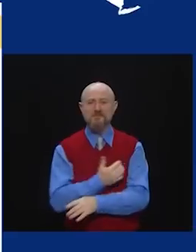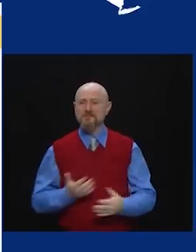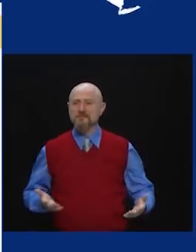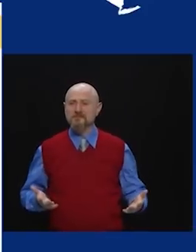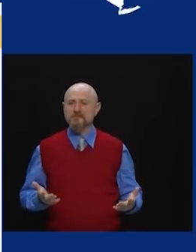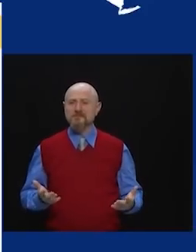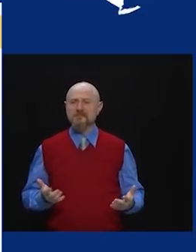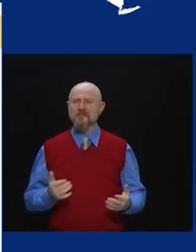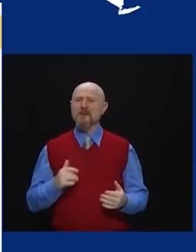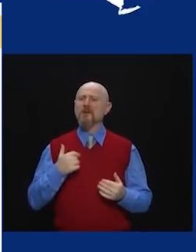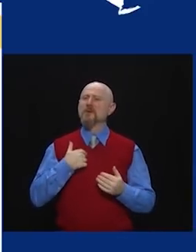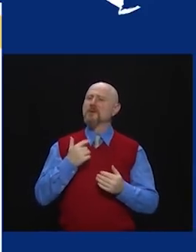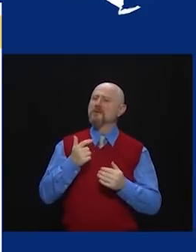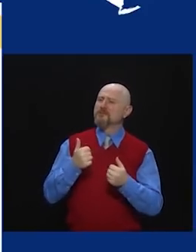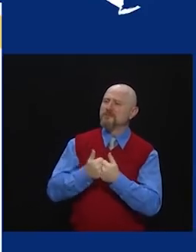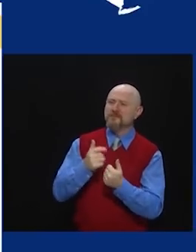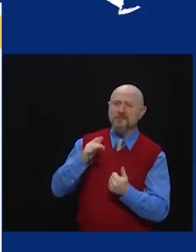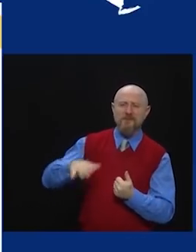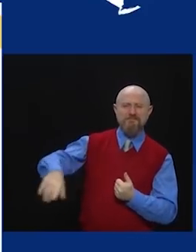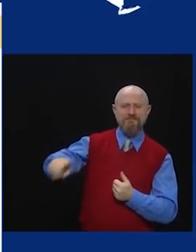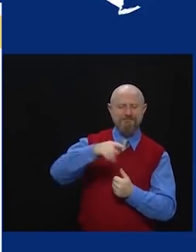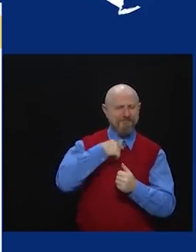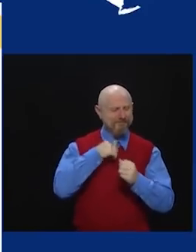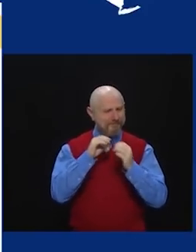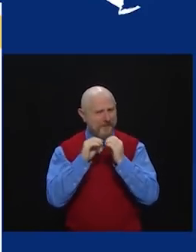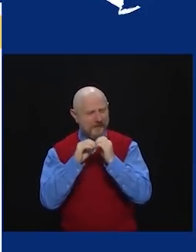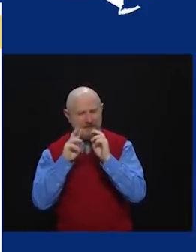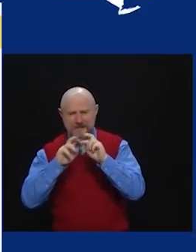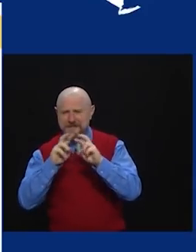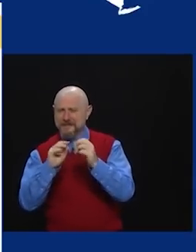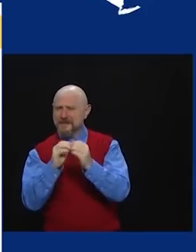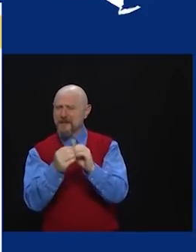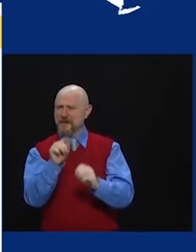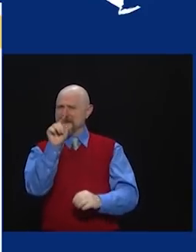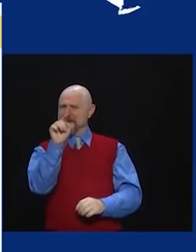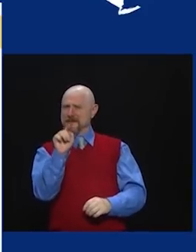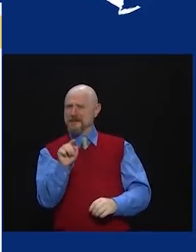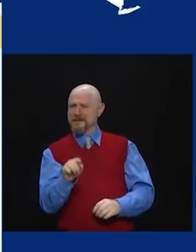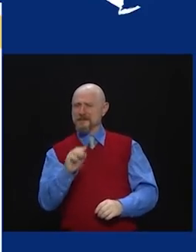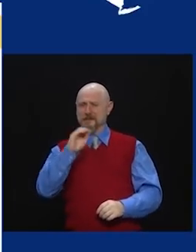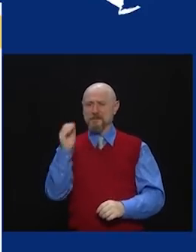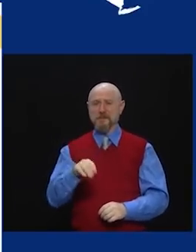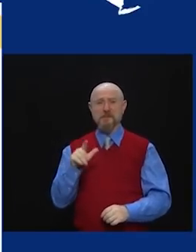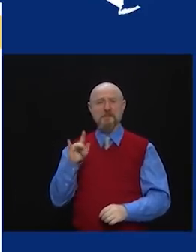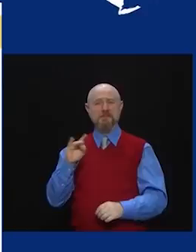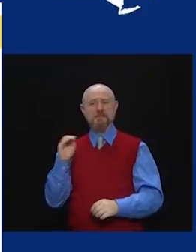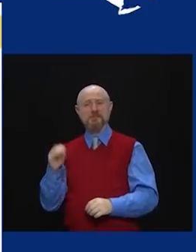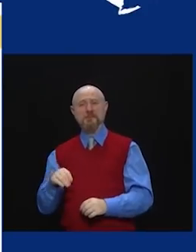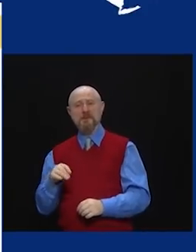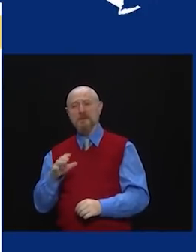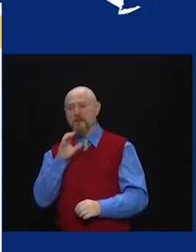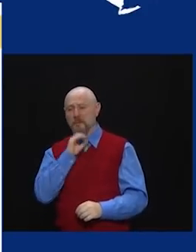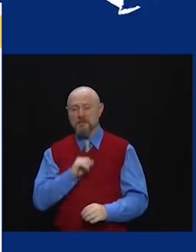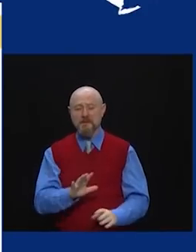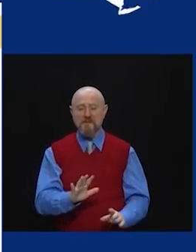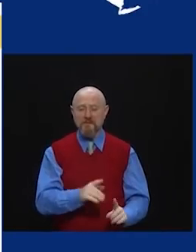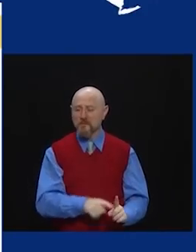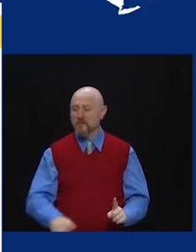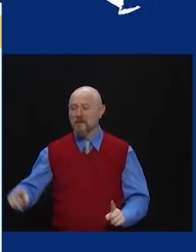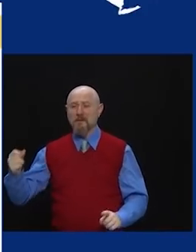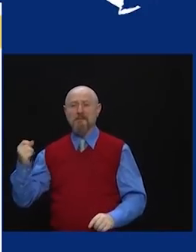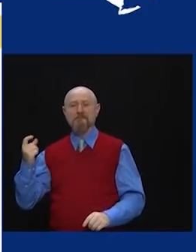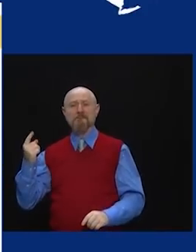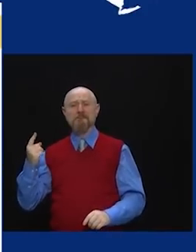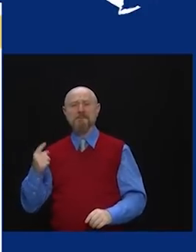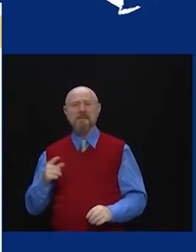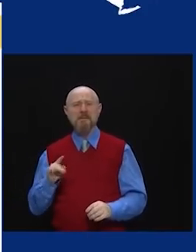to be, when you look at the numbers here, there is no reason that is at 28% of 5 to 11-year-olds getting their first dose.